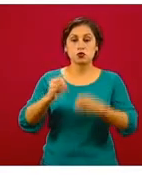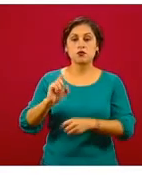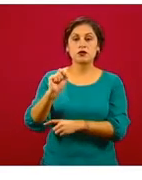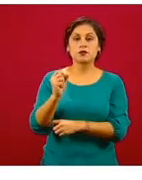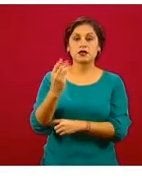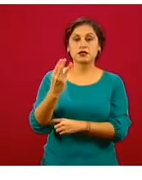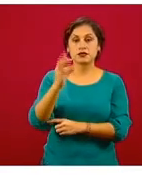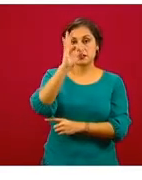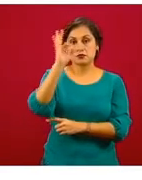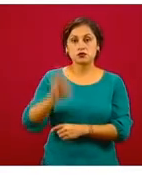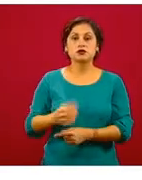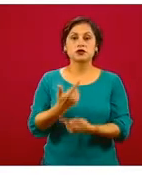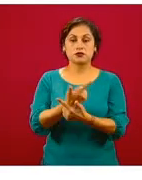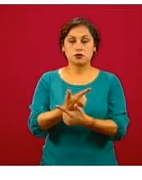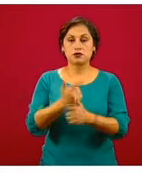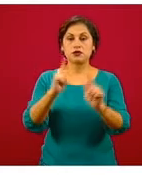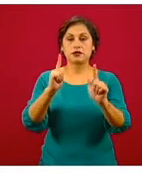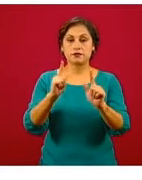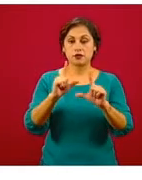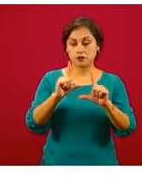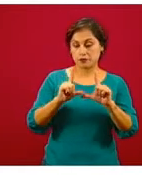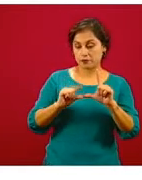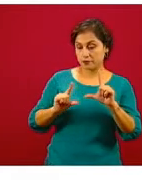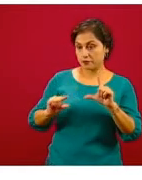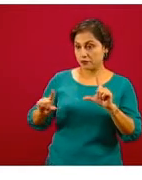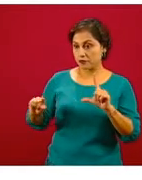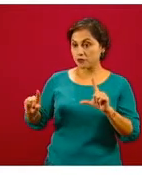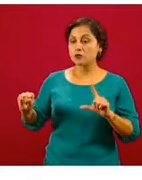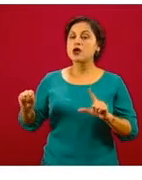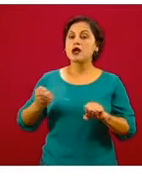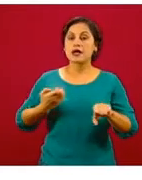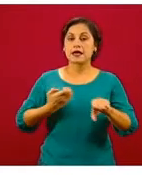72% occupancy and 23% available.